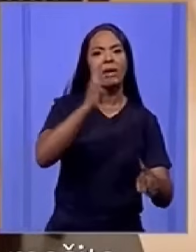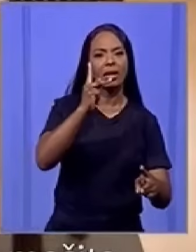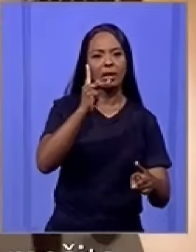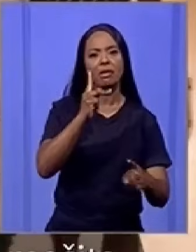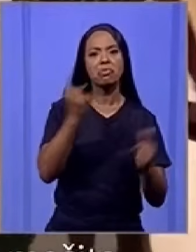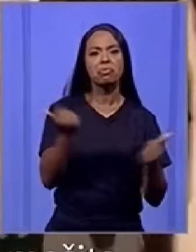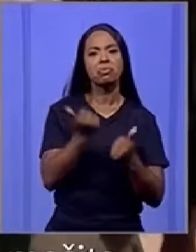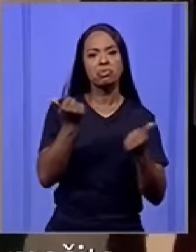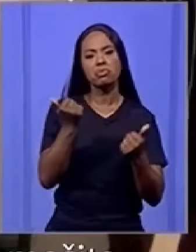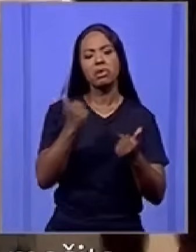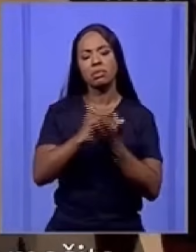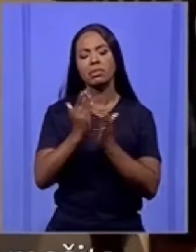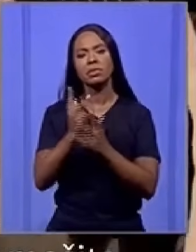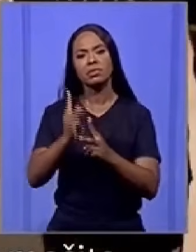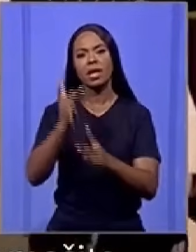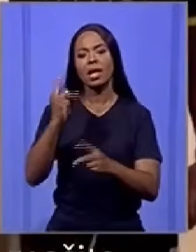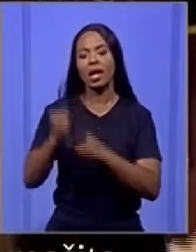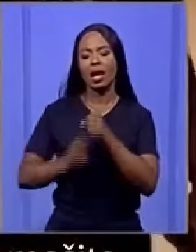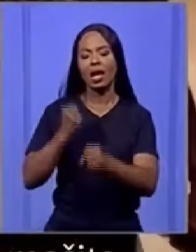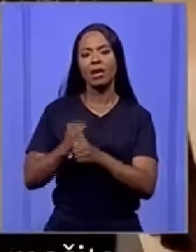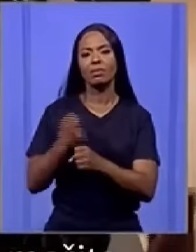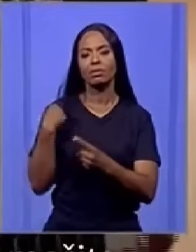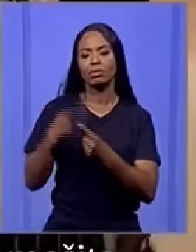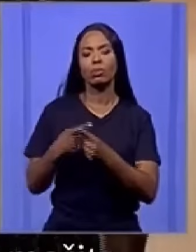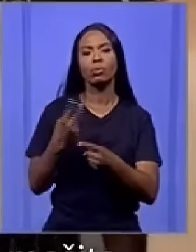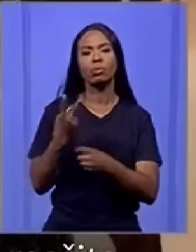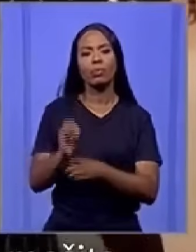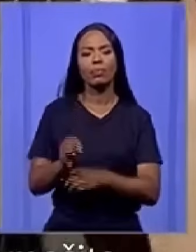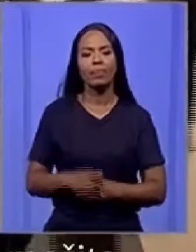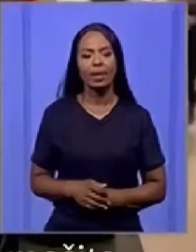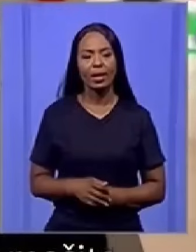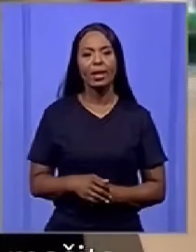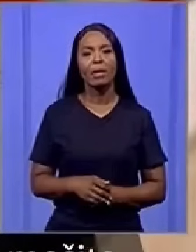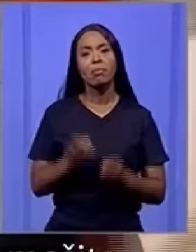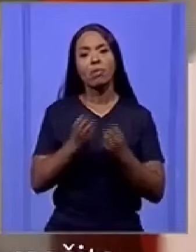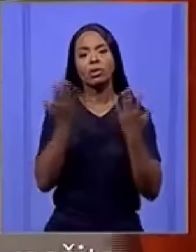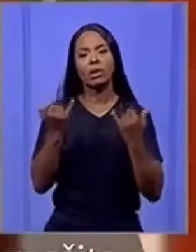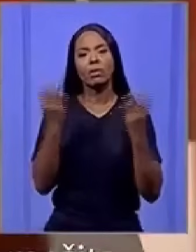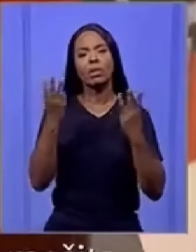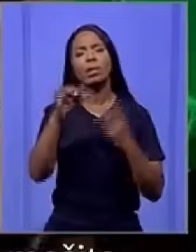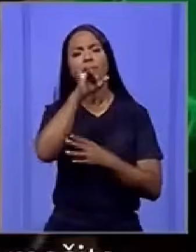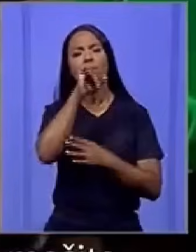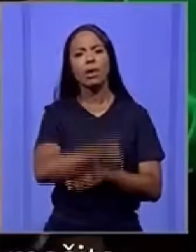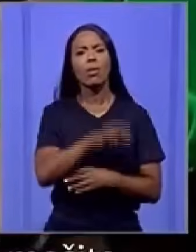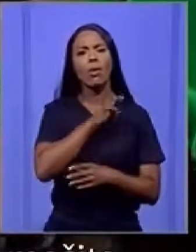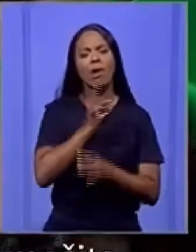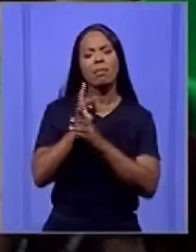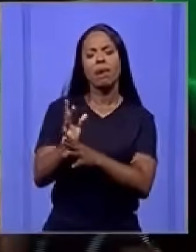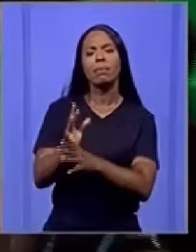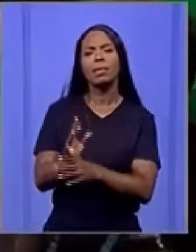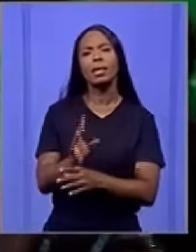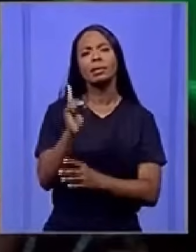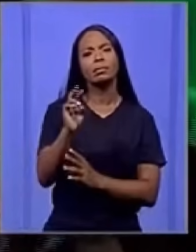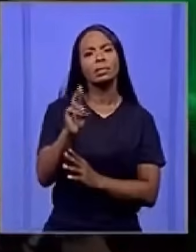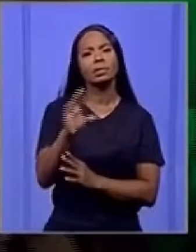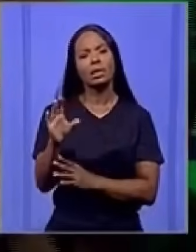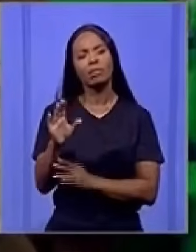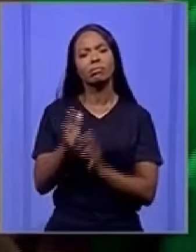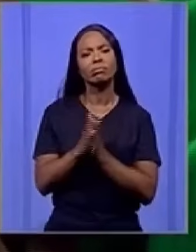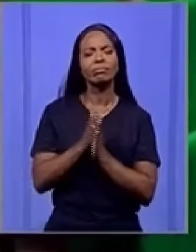ga mengwaga e 20. Afrika Borwa ke bo mamoratwa go fenya naga ya Democratic Republic of